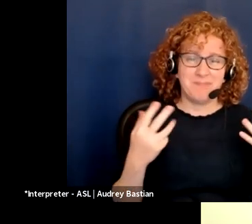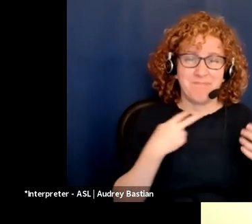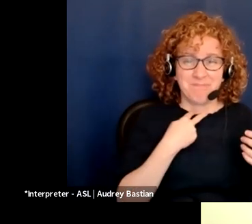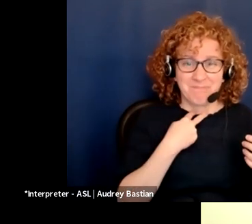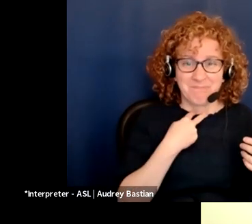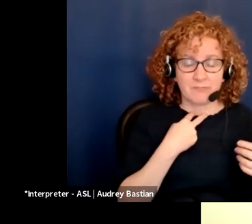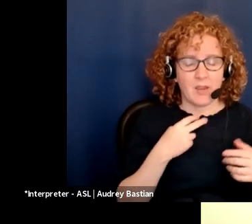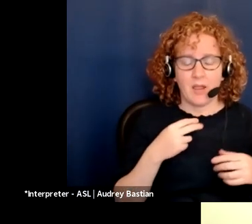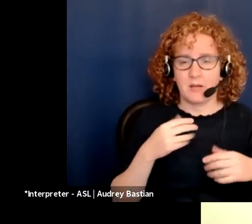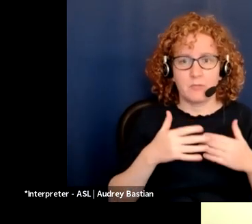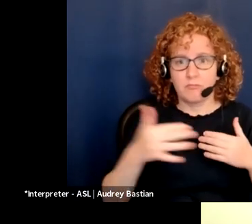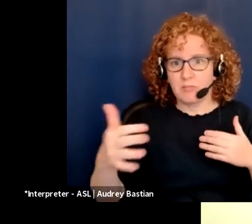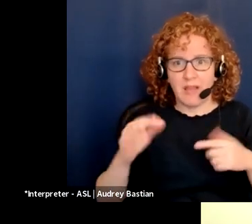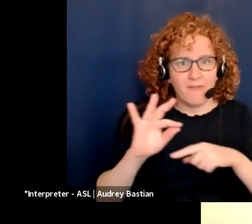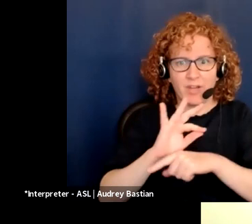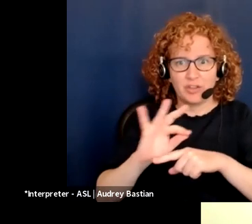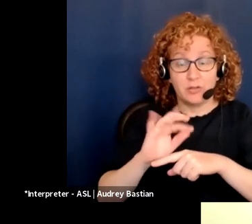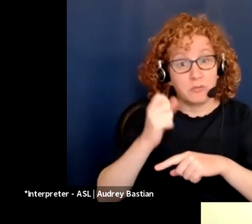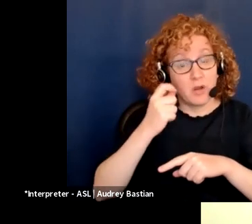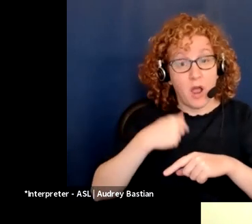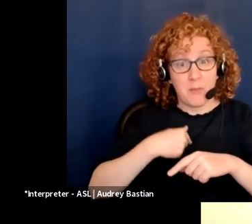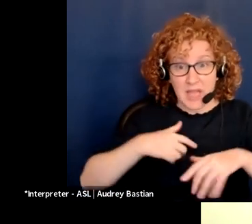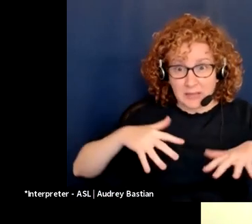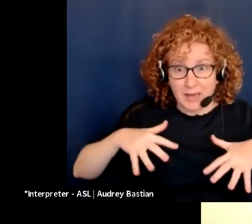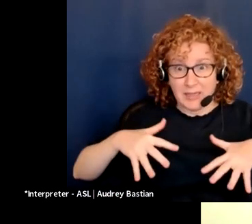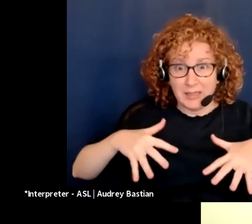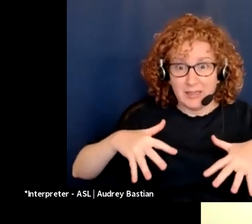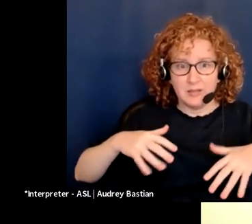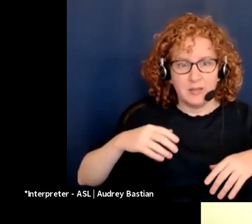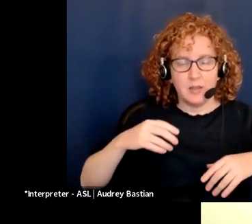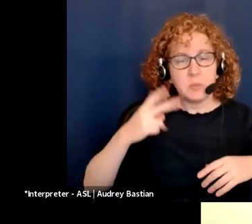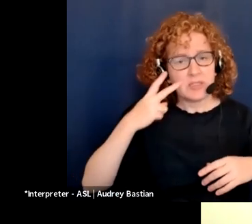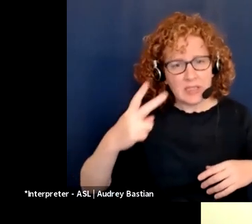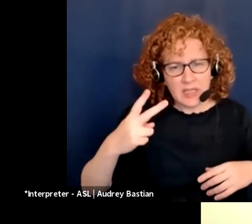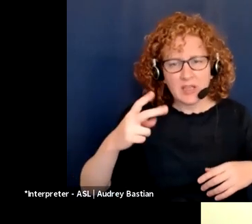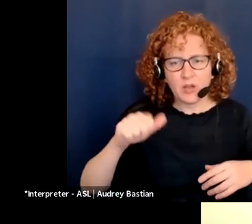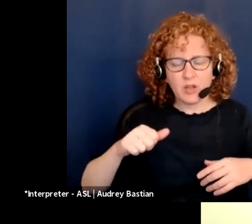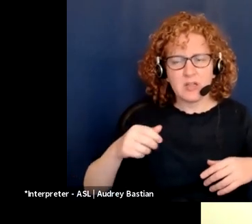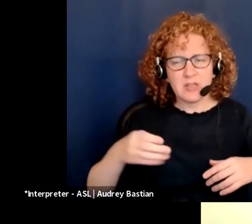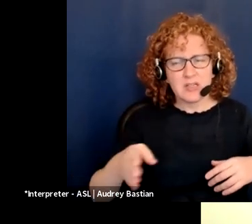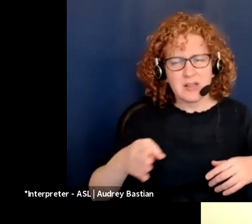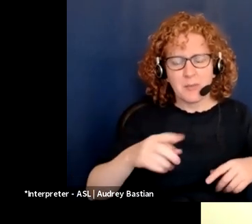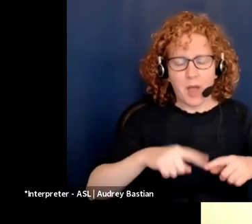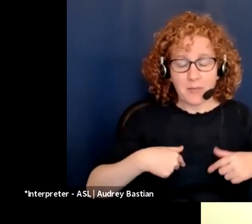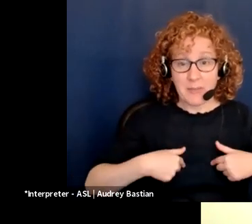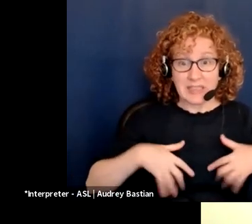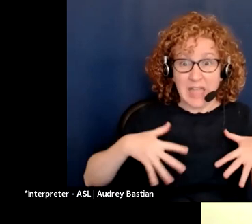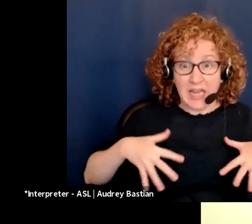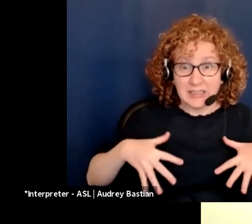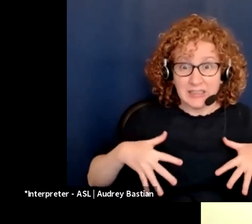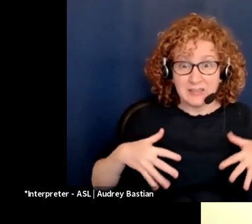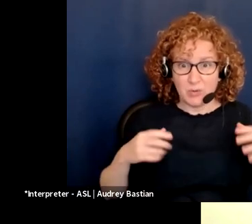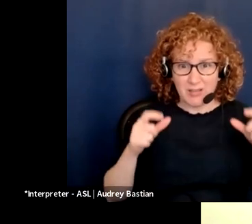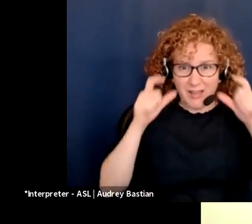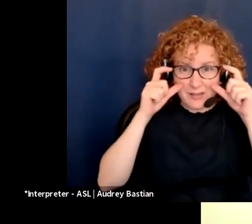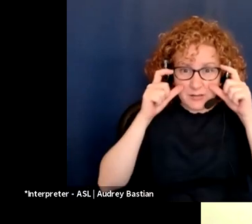completely non-functional, more from anxiety than not from being able to see, to be perfectly honest. But yeah, so I got a backup pair of glasses, and then